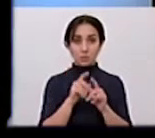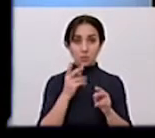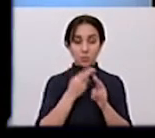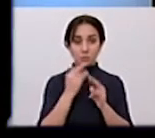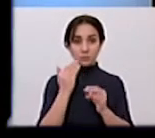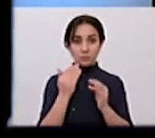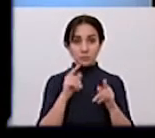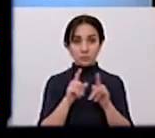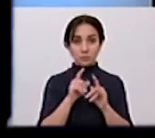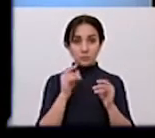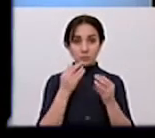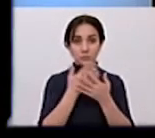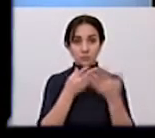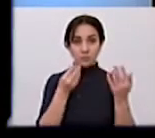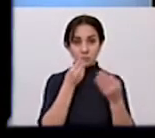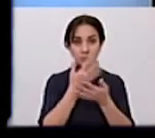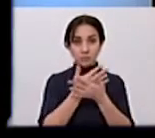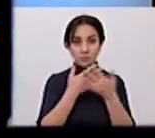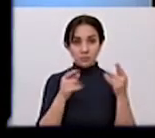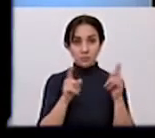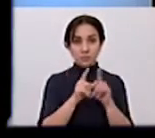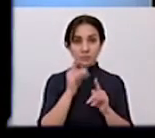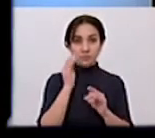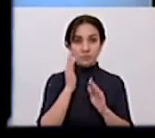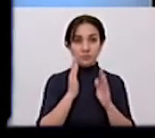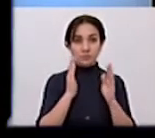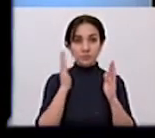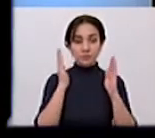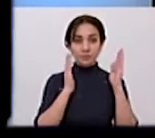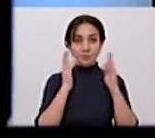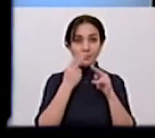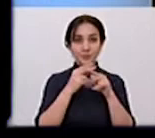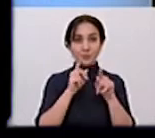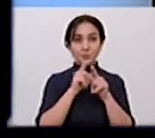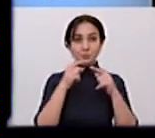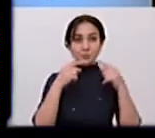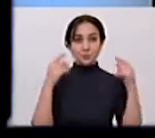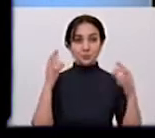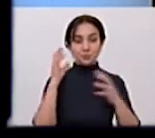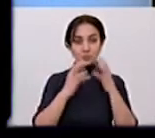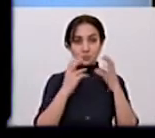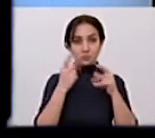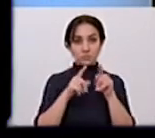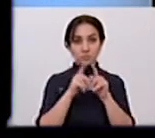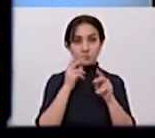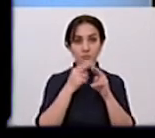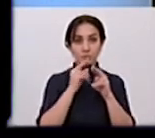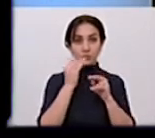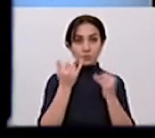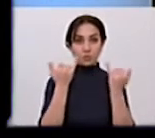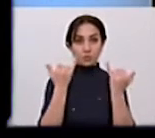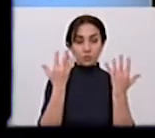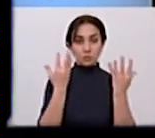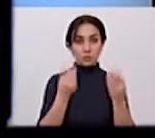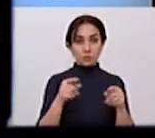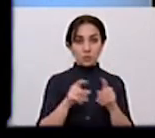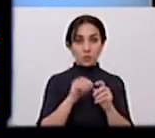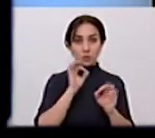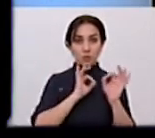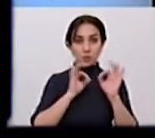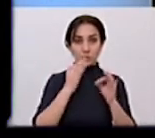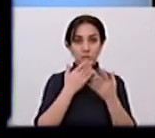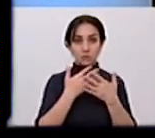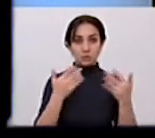o'sha mahsulotlarini dunyoga eksport qilishi, mahsulotlarini butun dunyoga e'tirof etilishi, bugungi kunda ularda o'sha